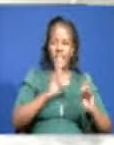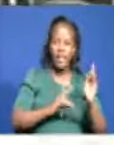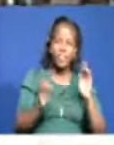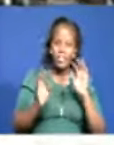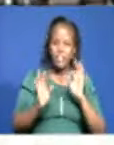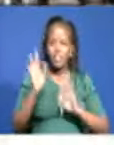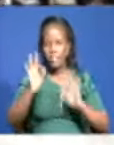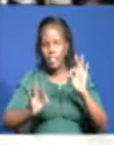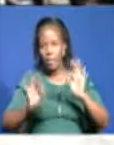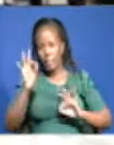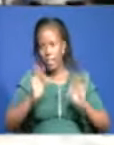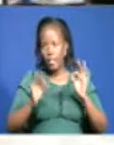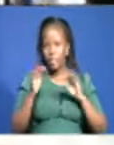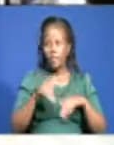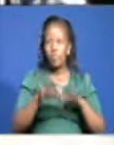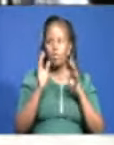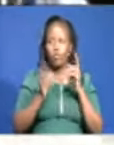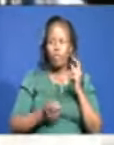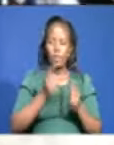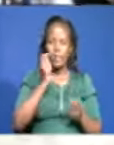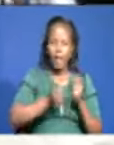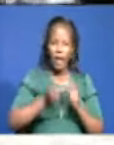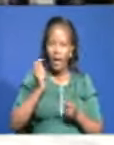of drums.